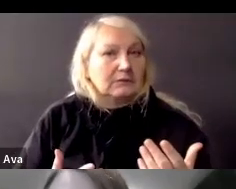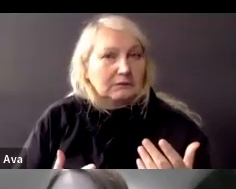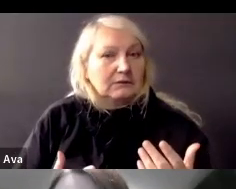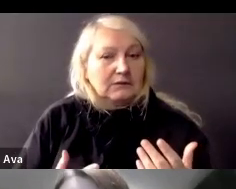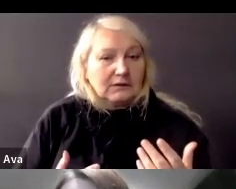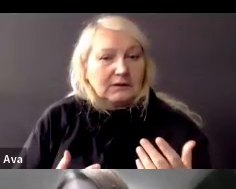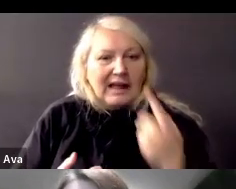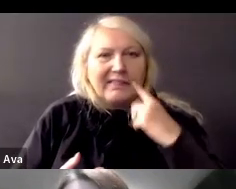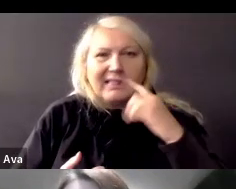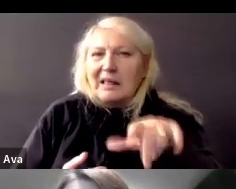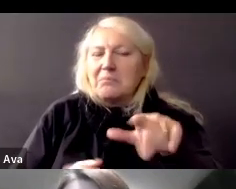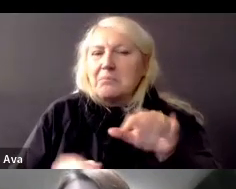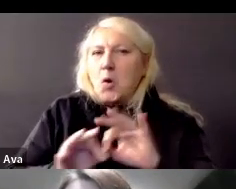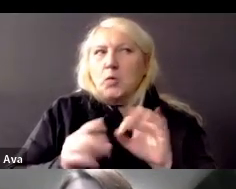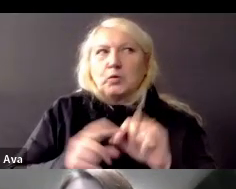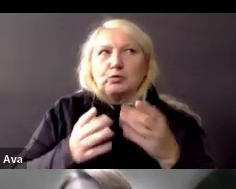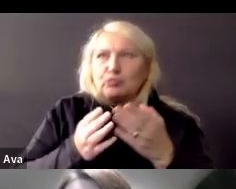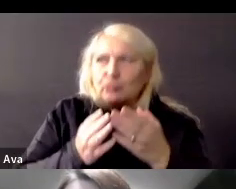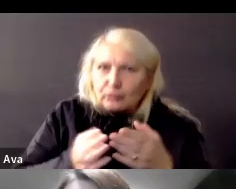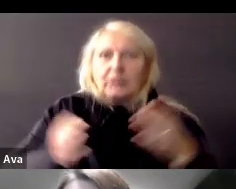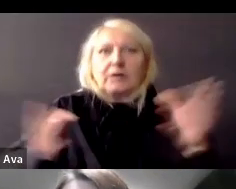swath of the population.